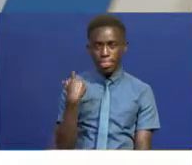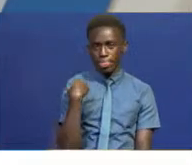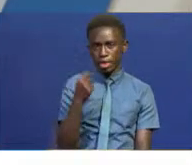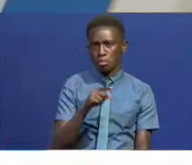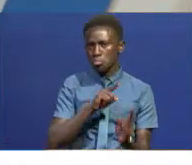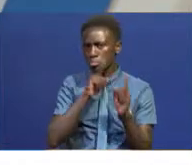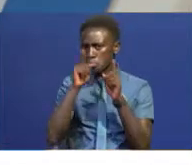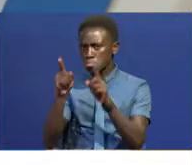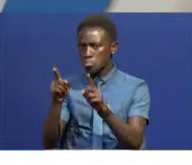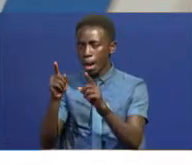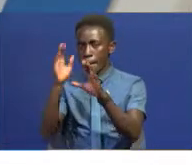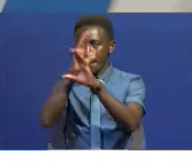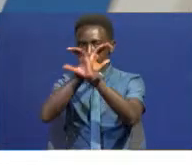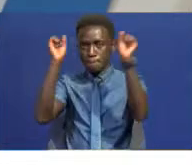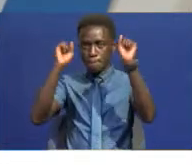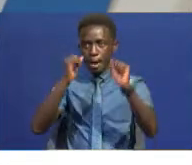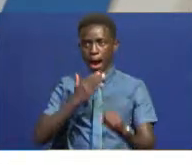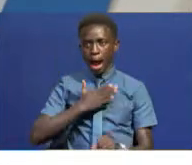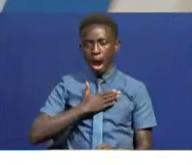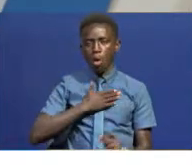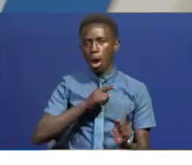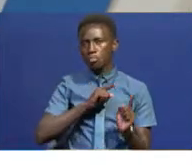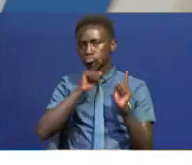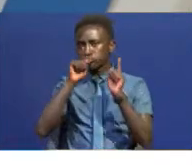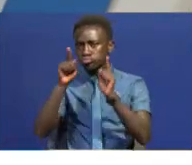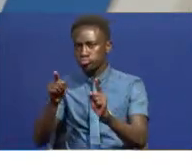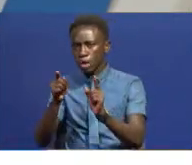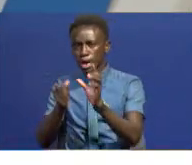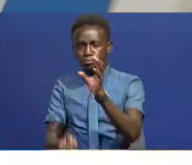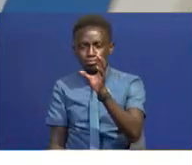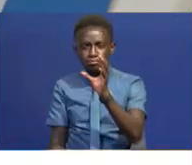our president who went there and commissioned